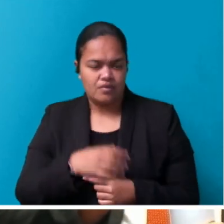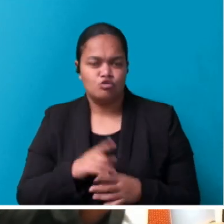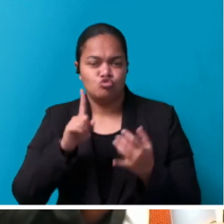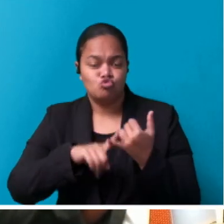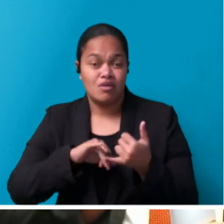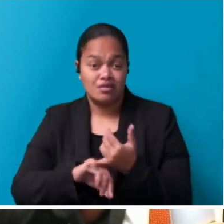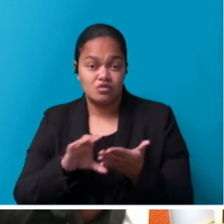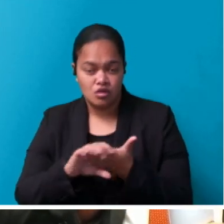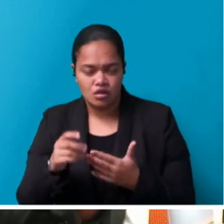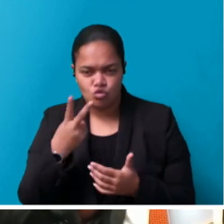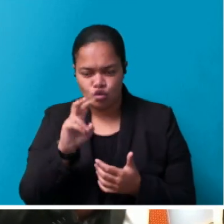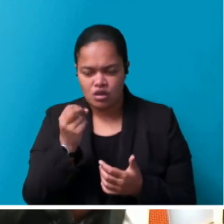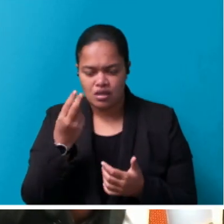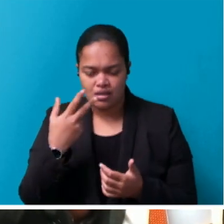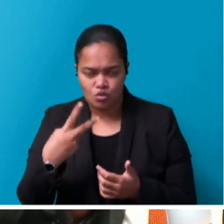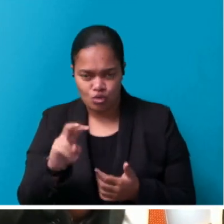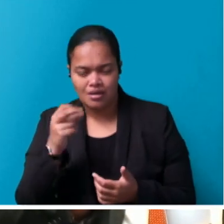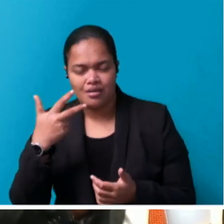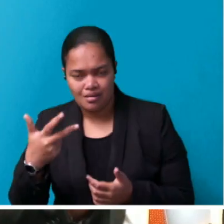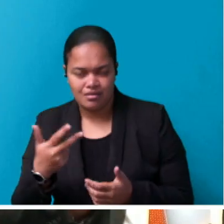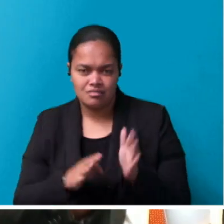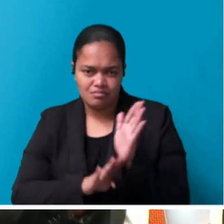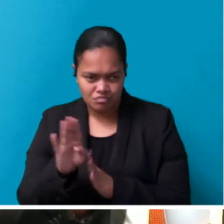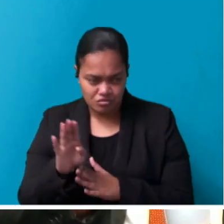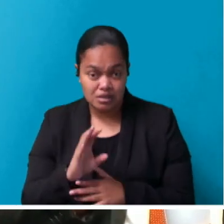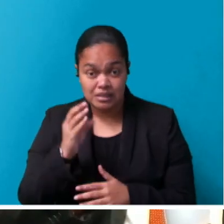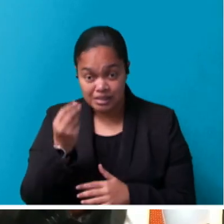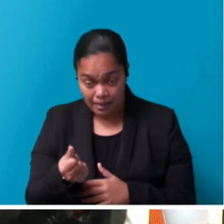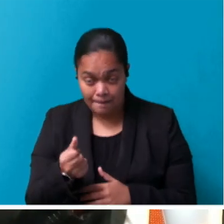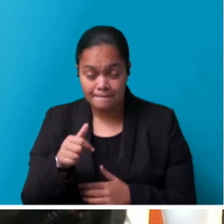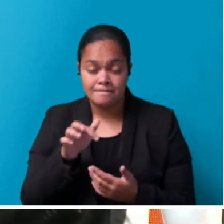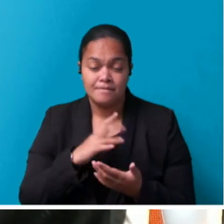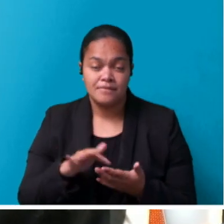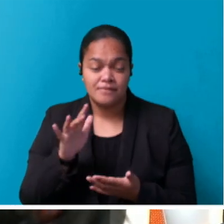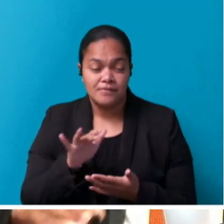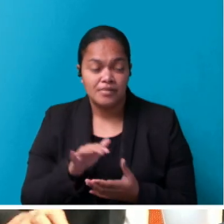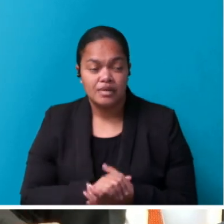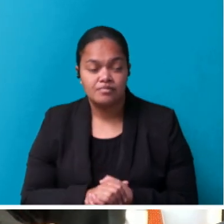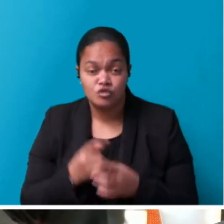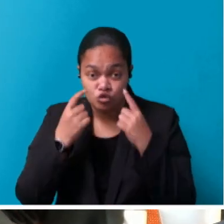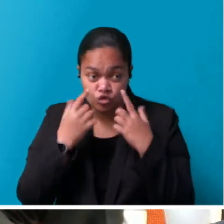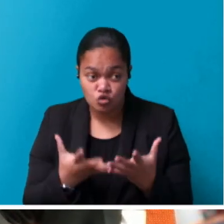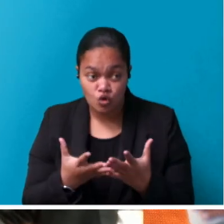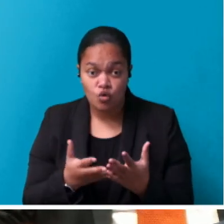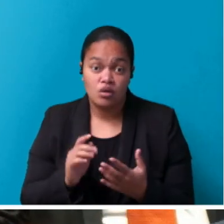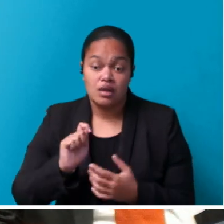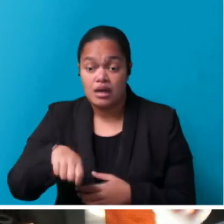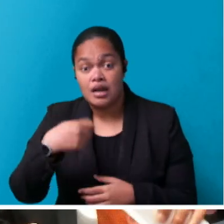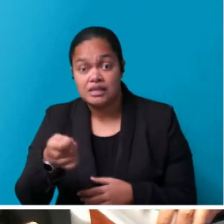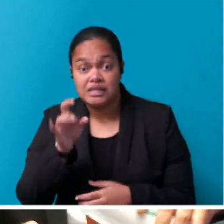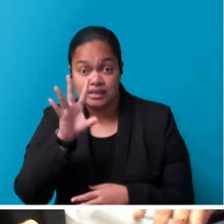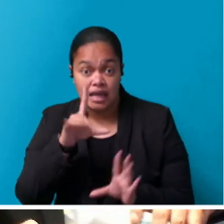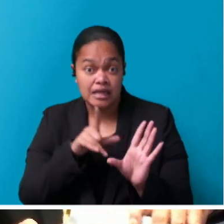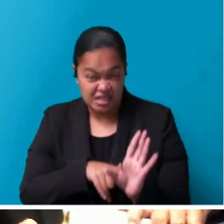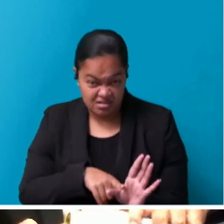by 2028. By some estimates, it shows that over the next 10 years, Honorable